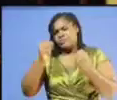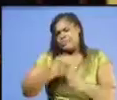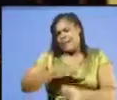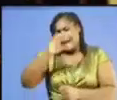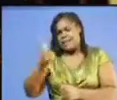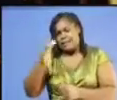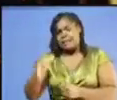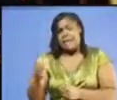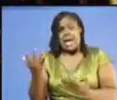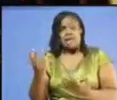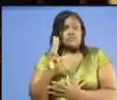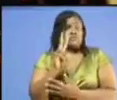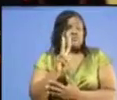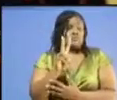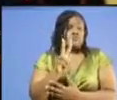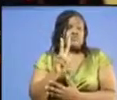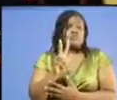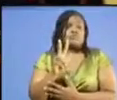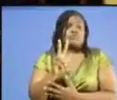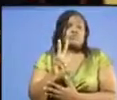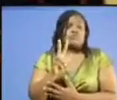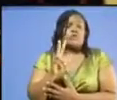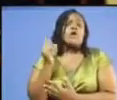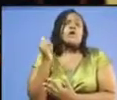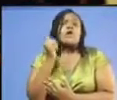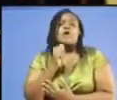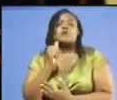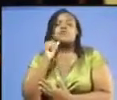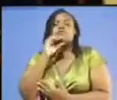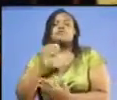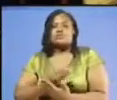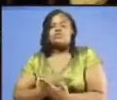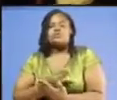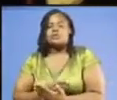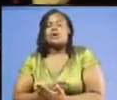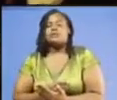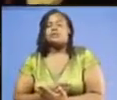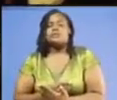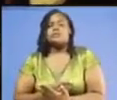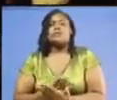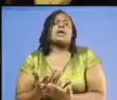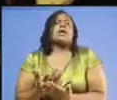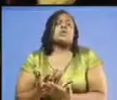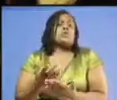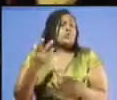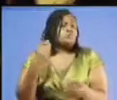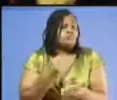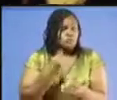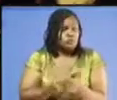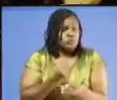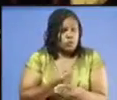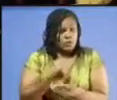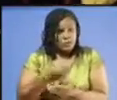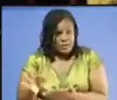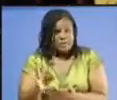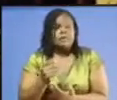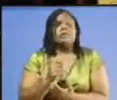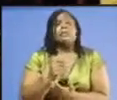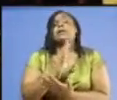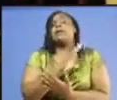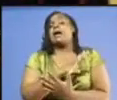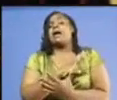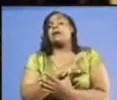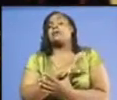I have two girls in overseas university whose school fees are paid in US dollars. One is being helped by